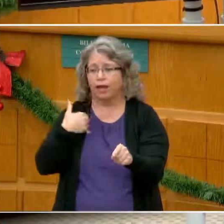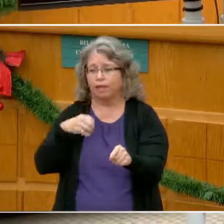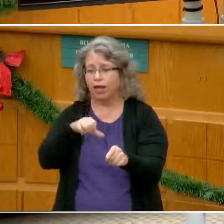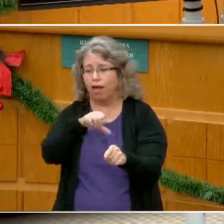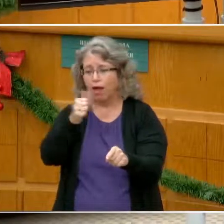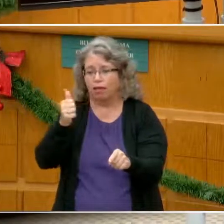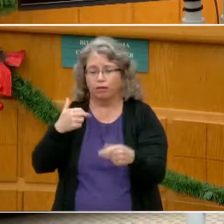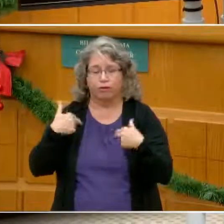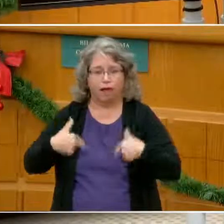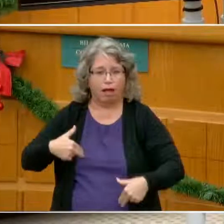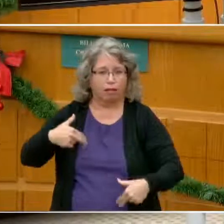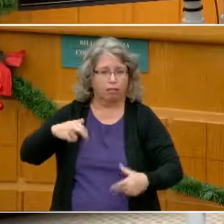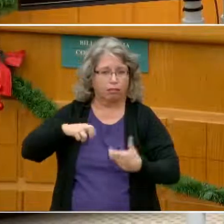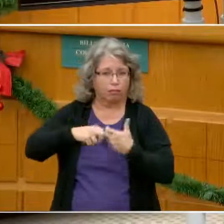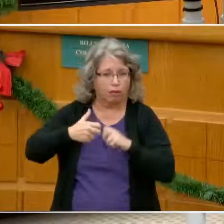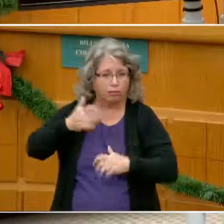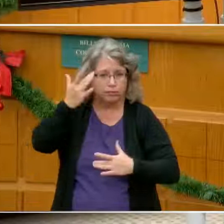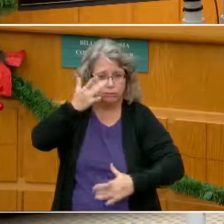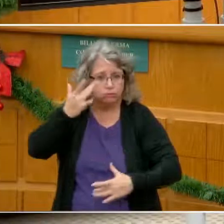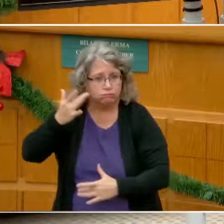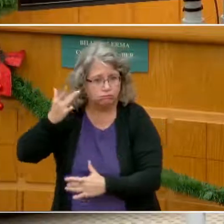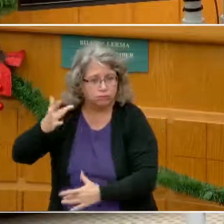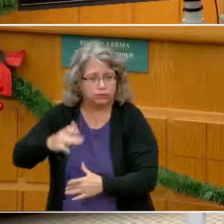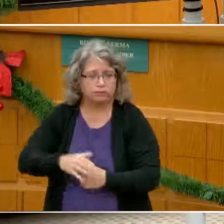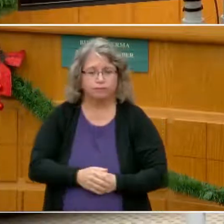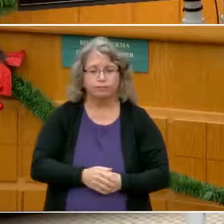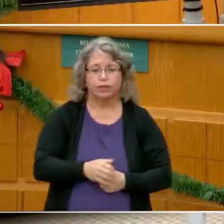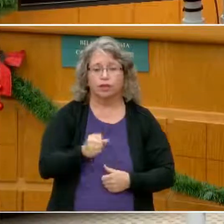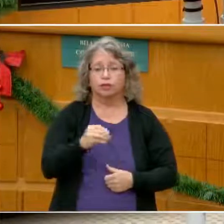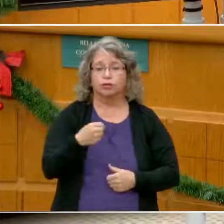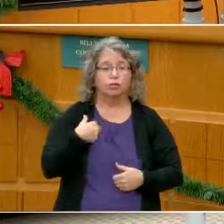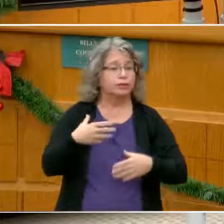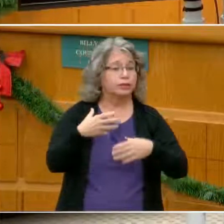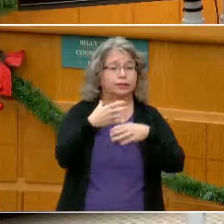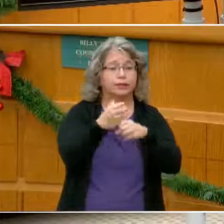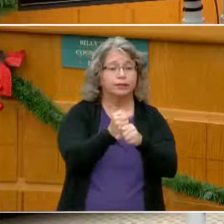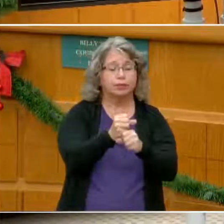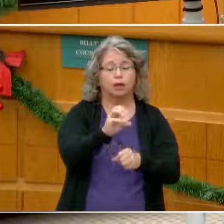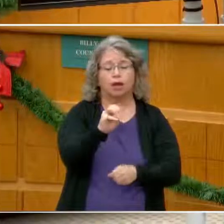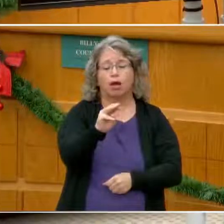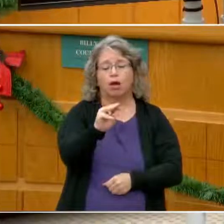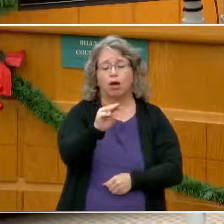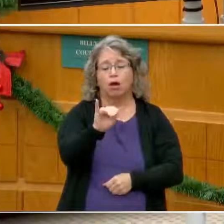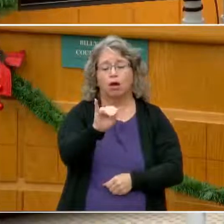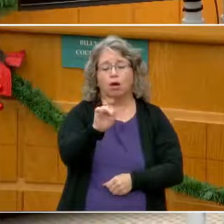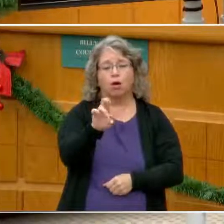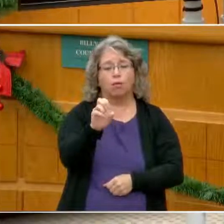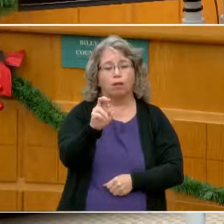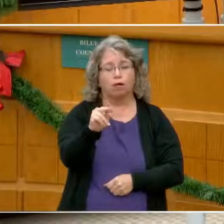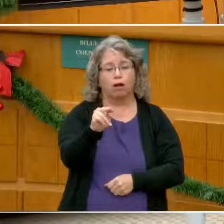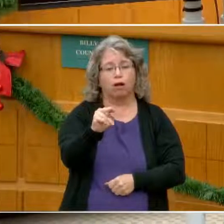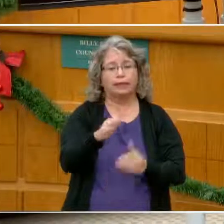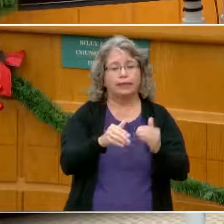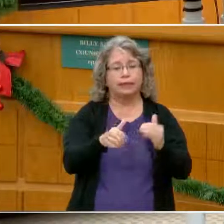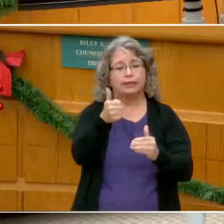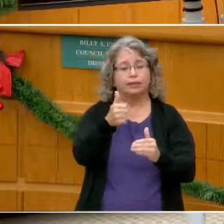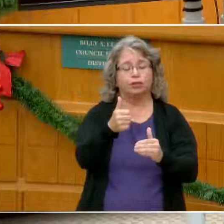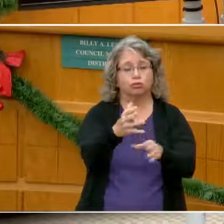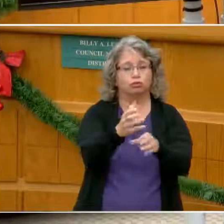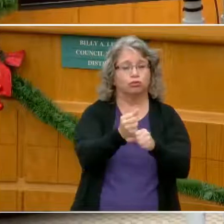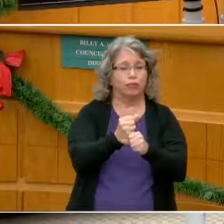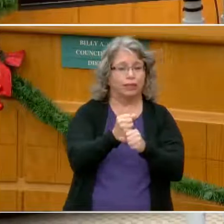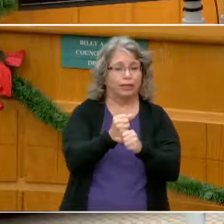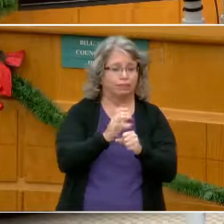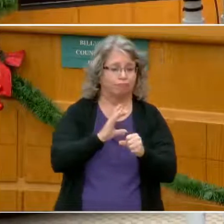diseases that they're afflicted with. So, what's the summary? Omicron is a much easier to catch strain, but it's not